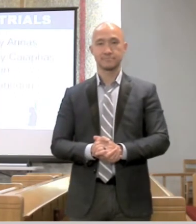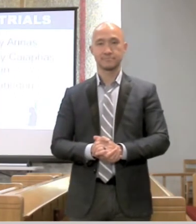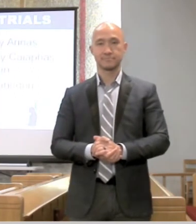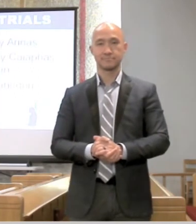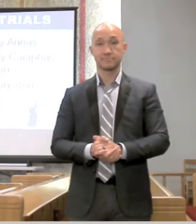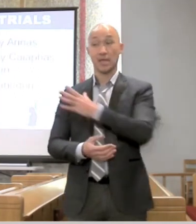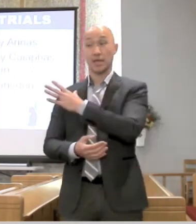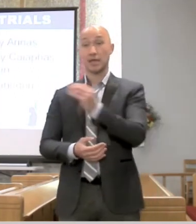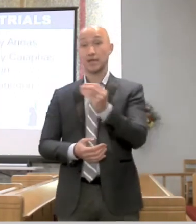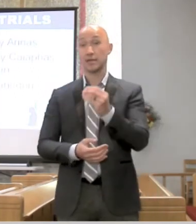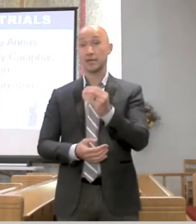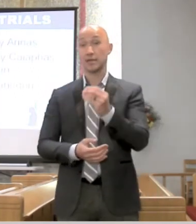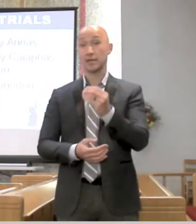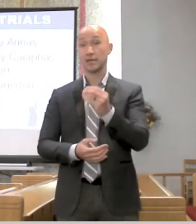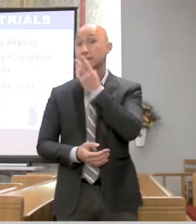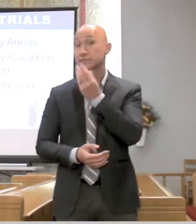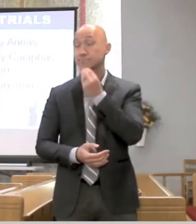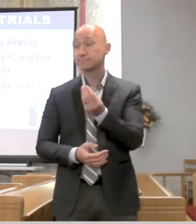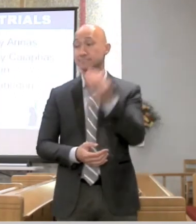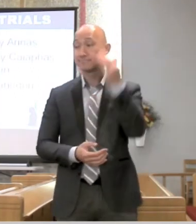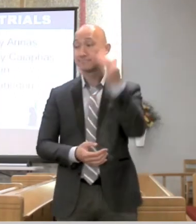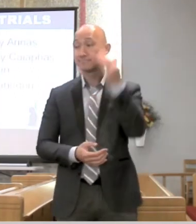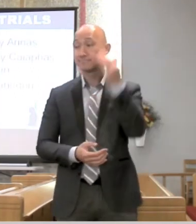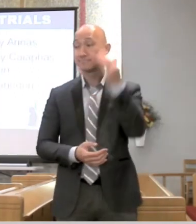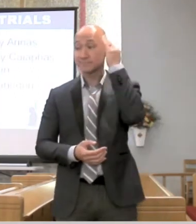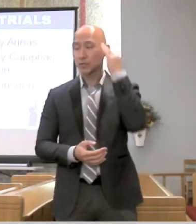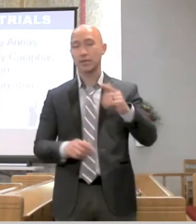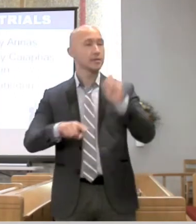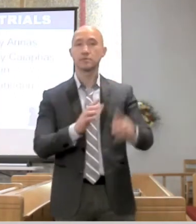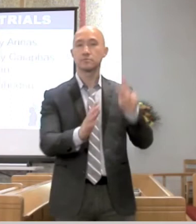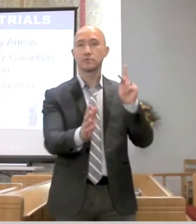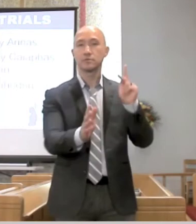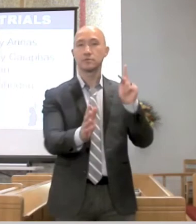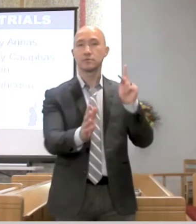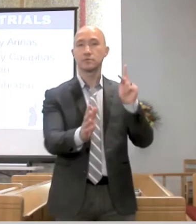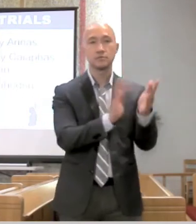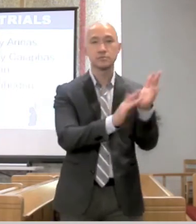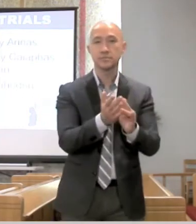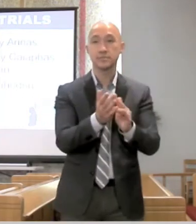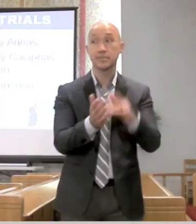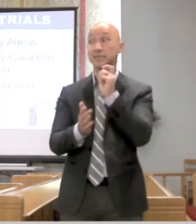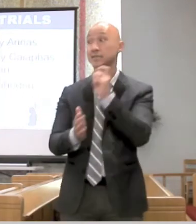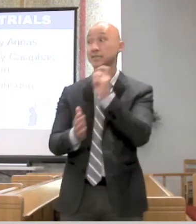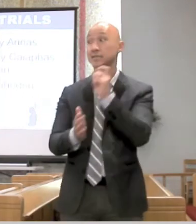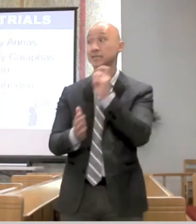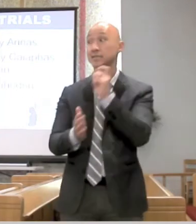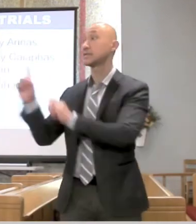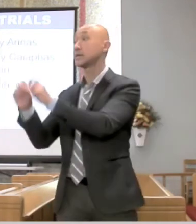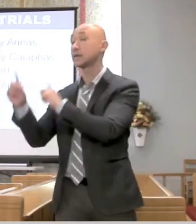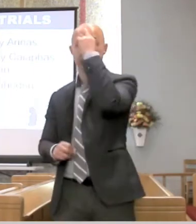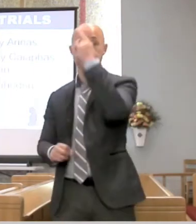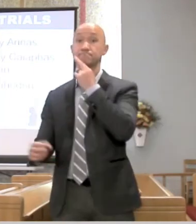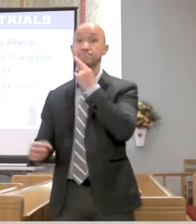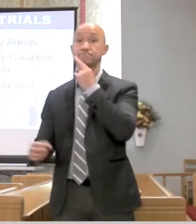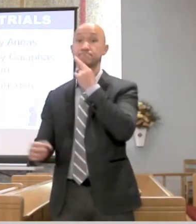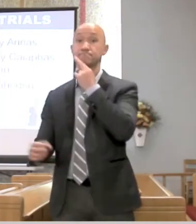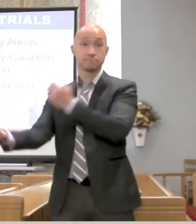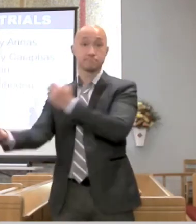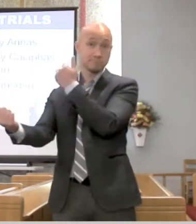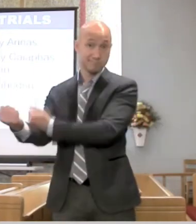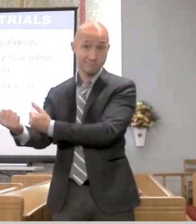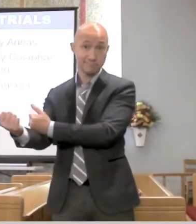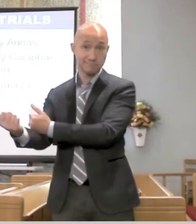pass sentence without Roman approval. They wanted the death penalty. They wanted Jesus to die. They did not have the power under Roman